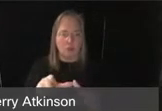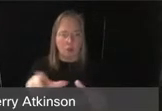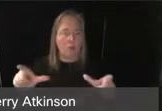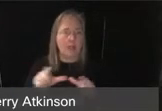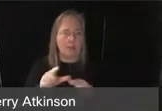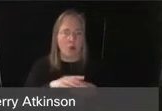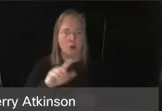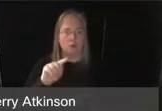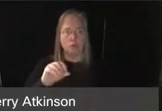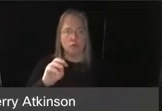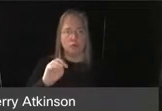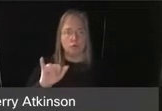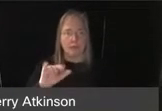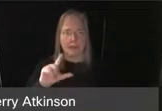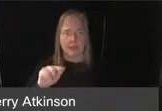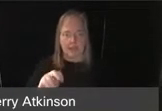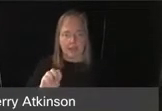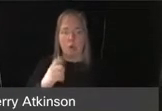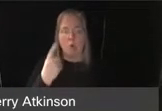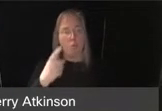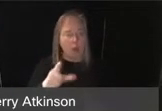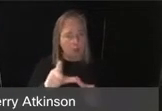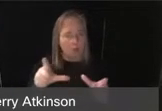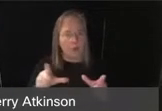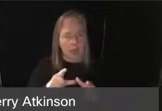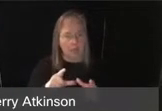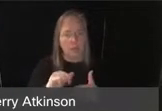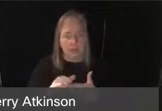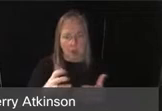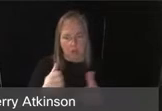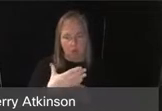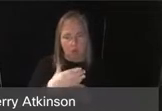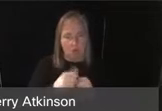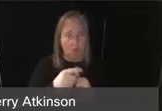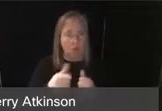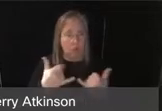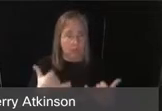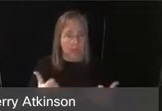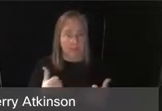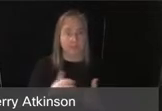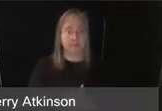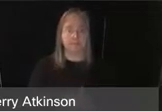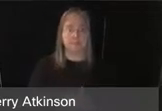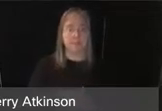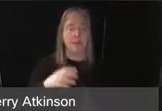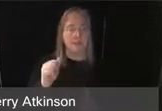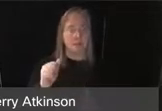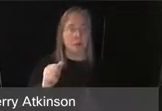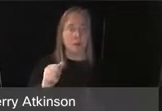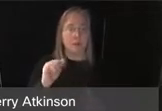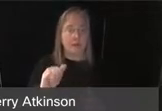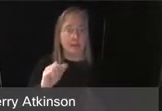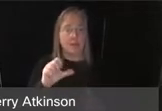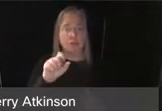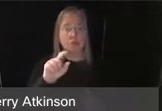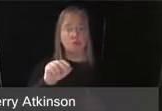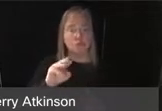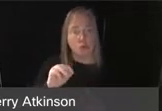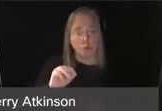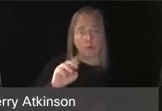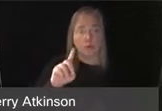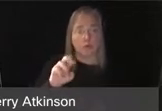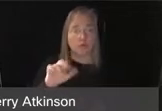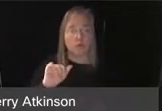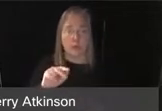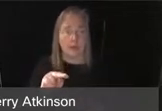Old Washington, one of the locations that I want to share with you today. So it's a storm drain pipe that is going in between the two